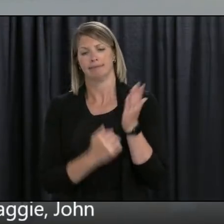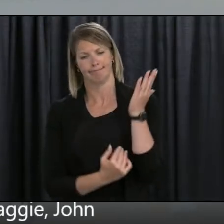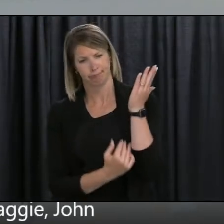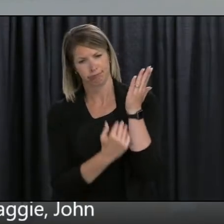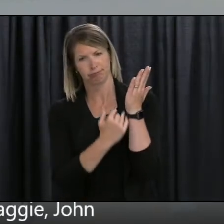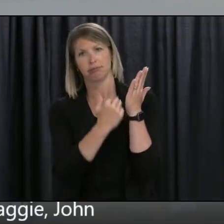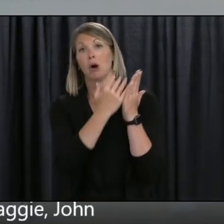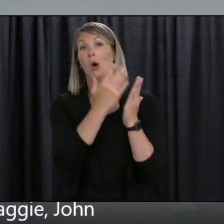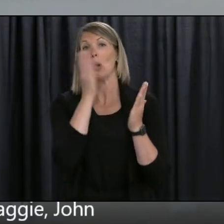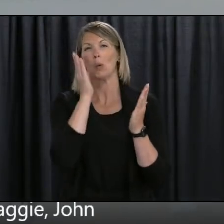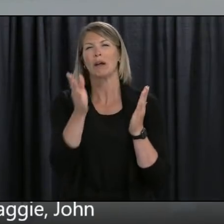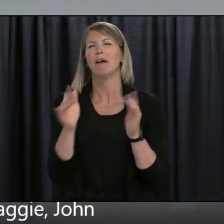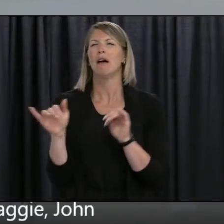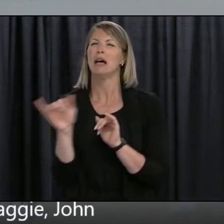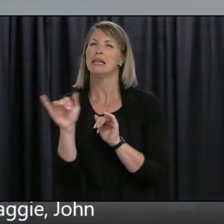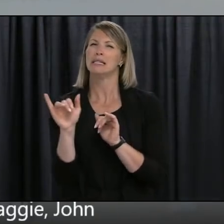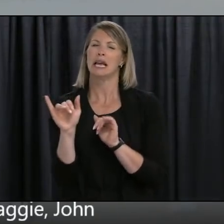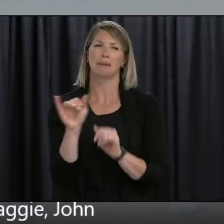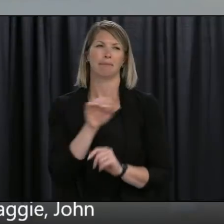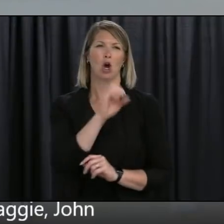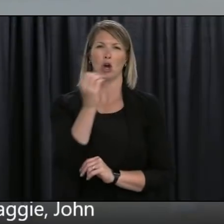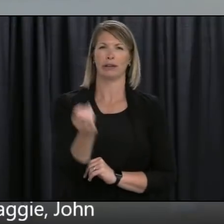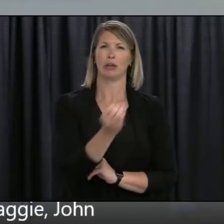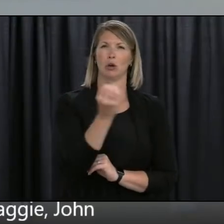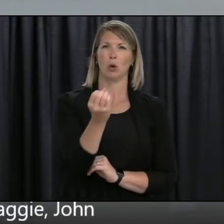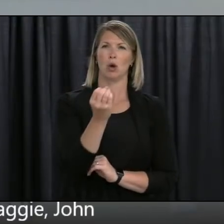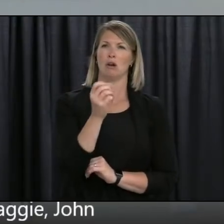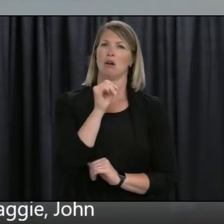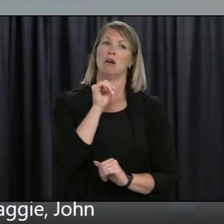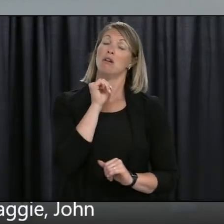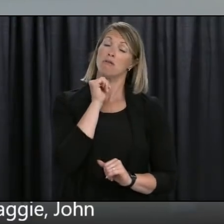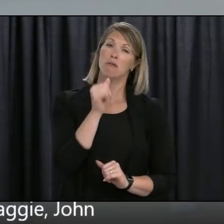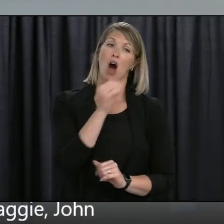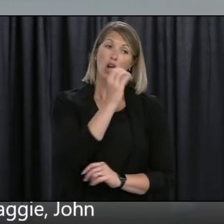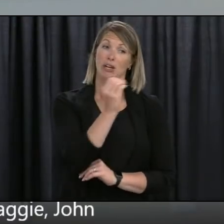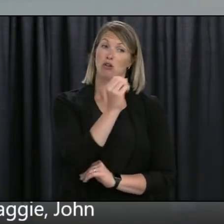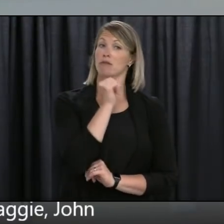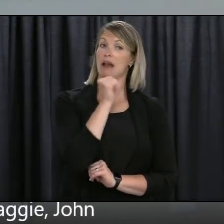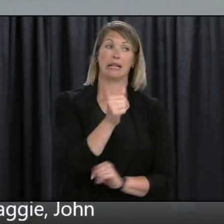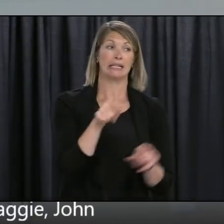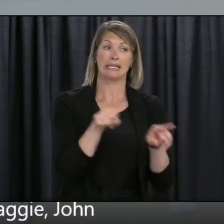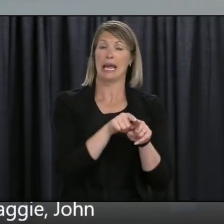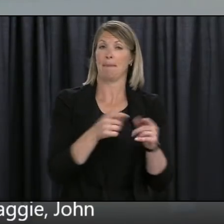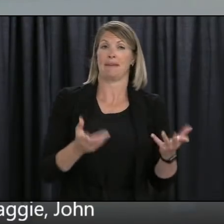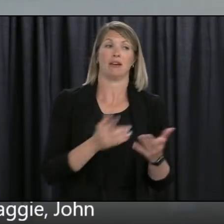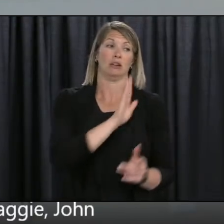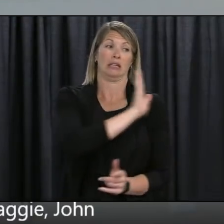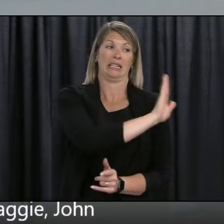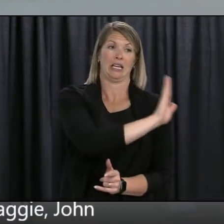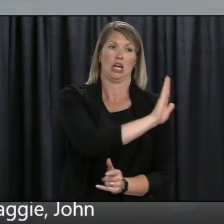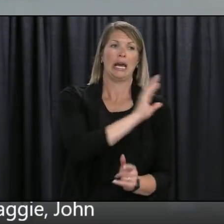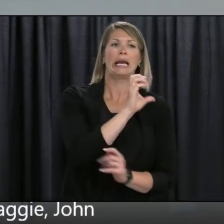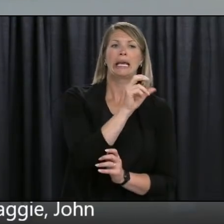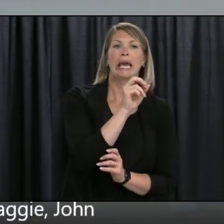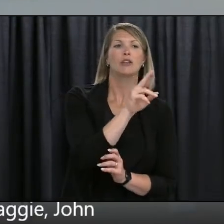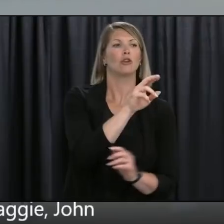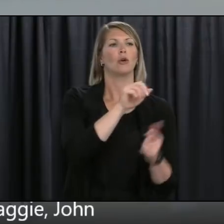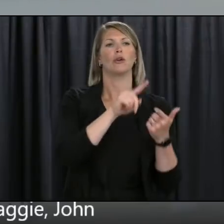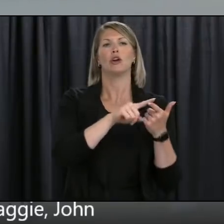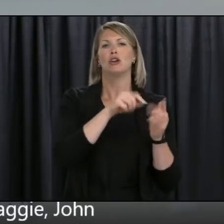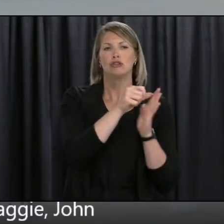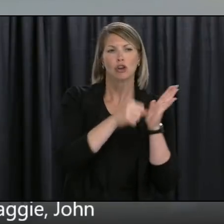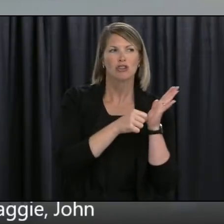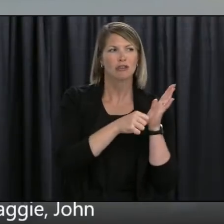for example, which stopped even cancer surgeries and chemotherapy because of their challenges. In terms of those people who've